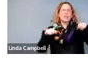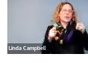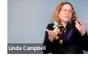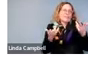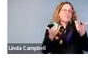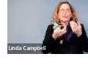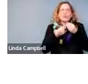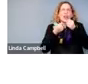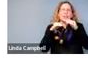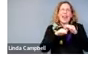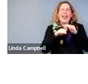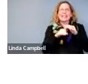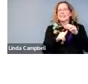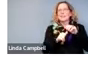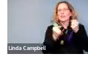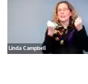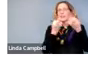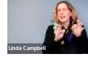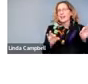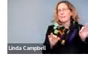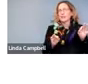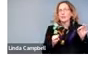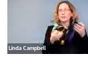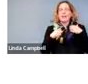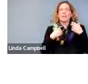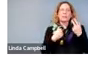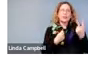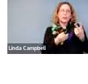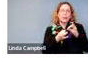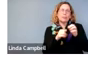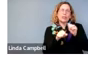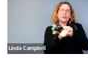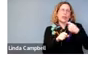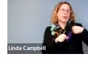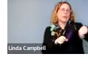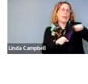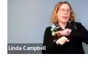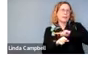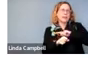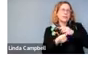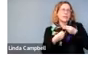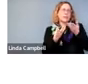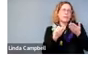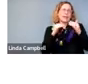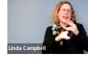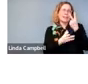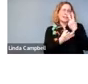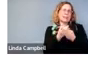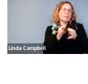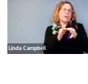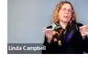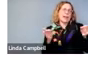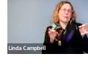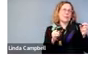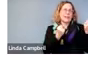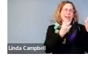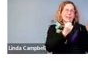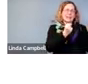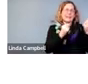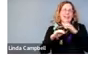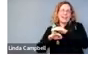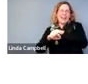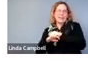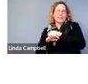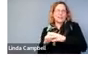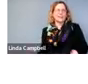You know, before I just start signing, and those who don't have access to the sign language, I will also explain that we are